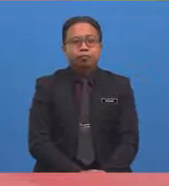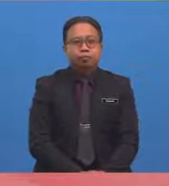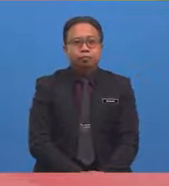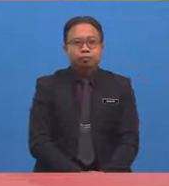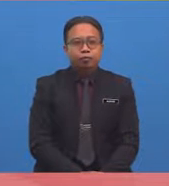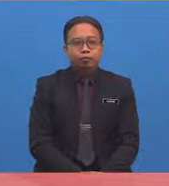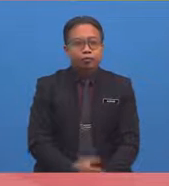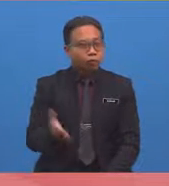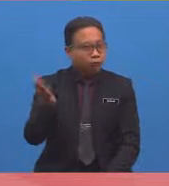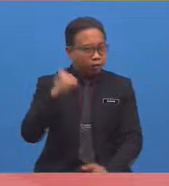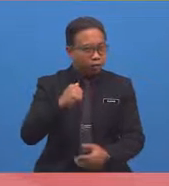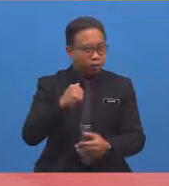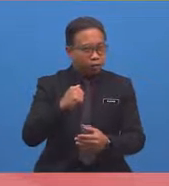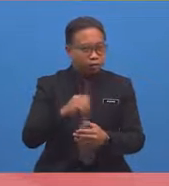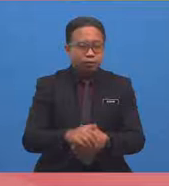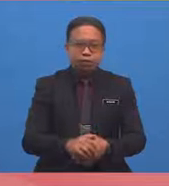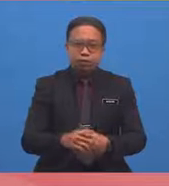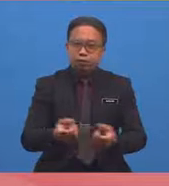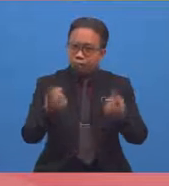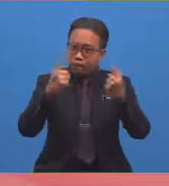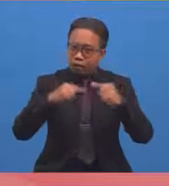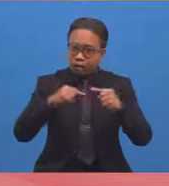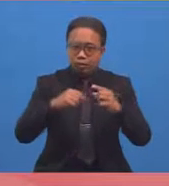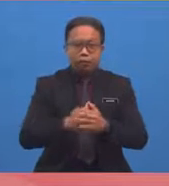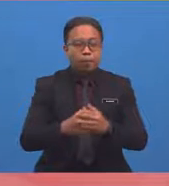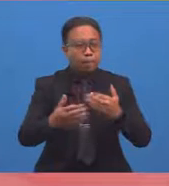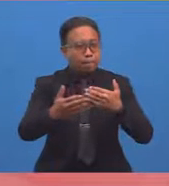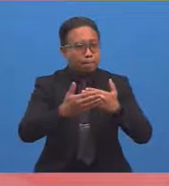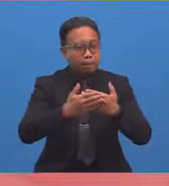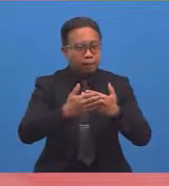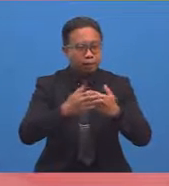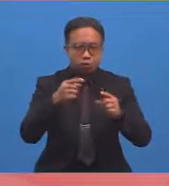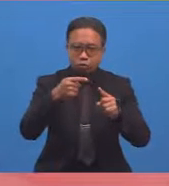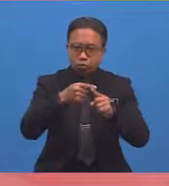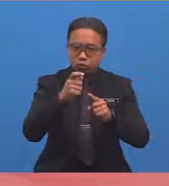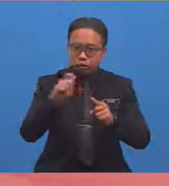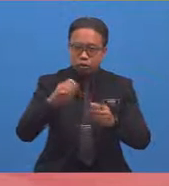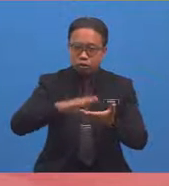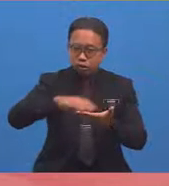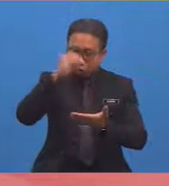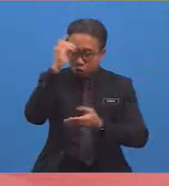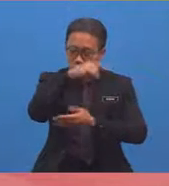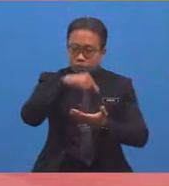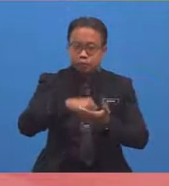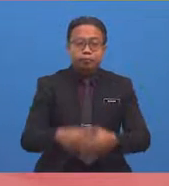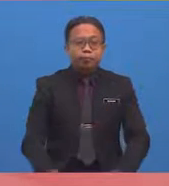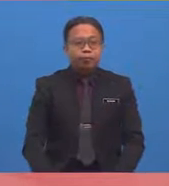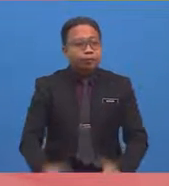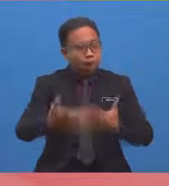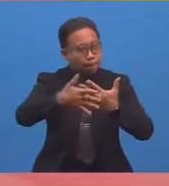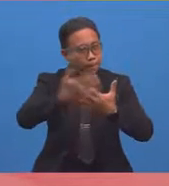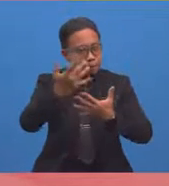specs. Well, let's welcome the Grammys back to the show. Let us all call out for him or